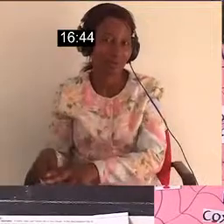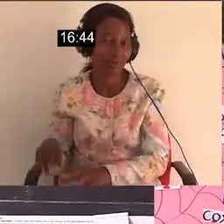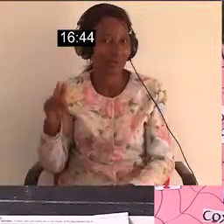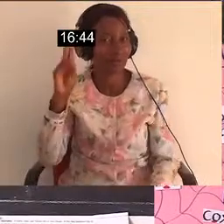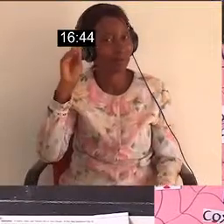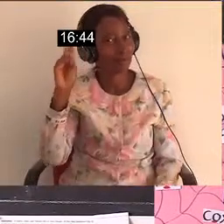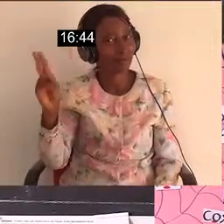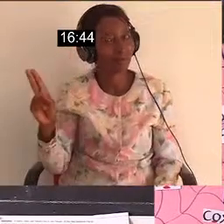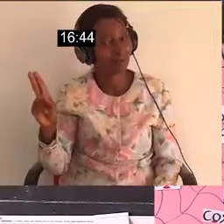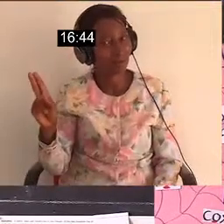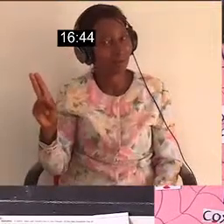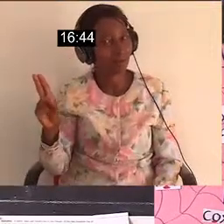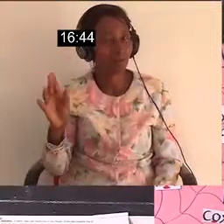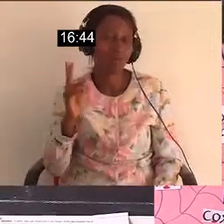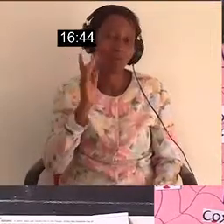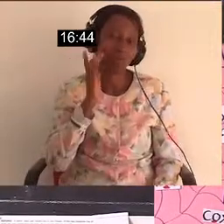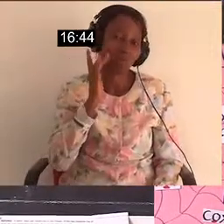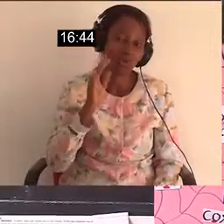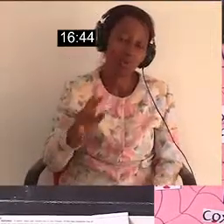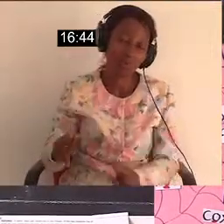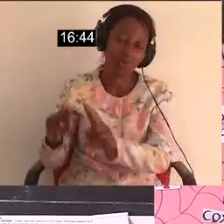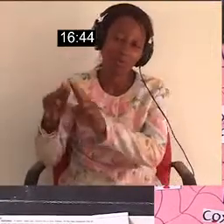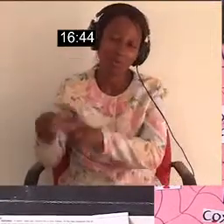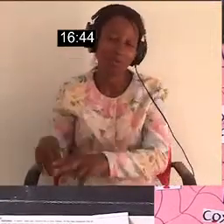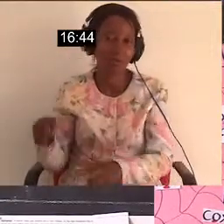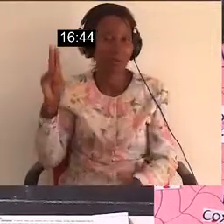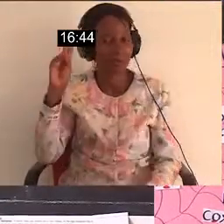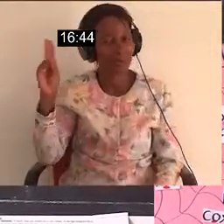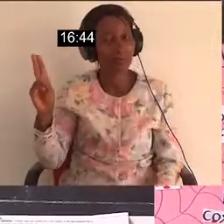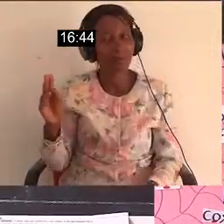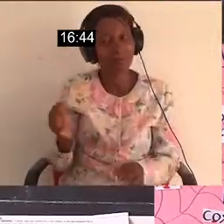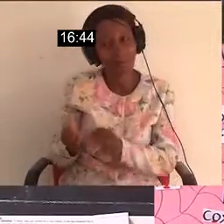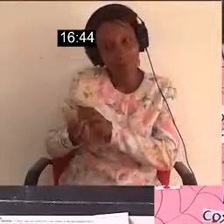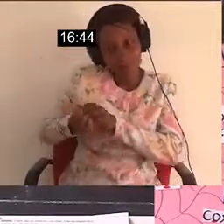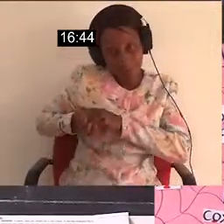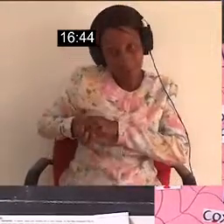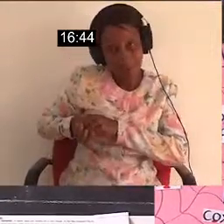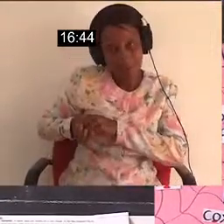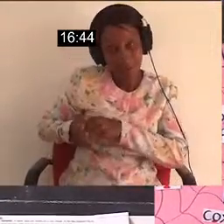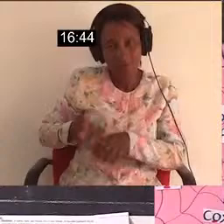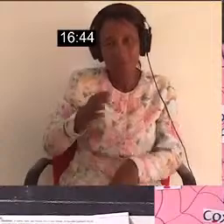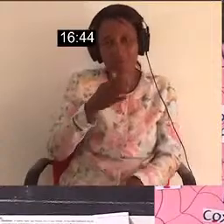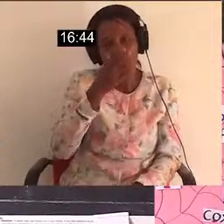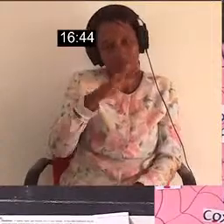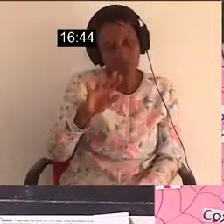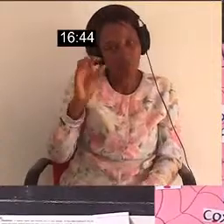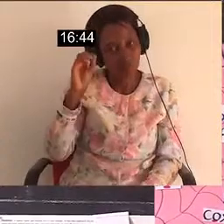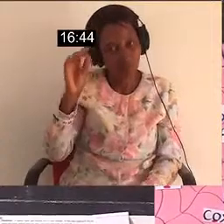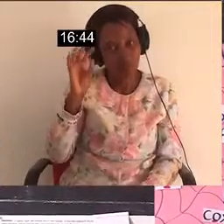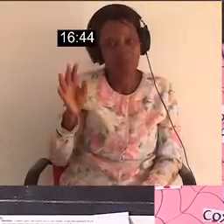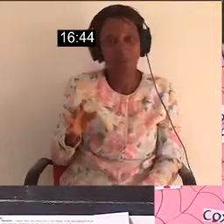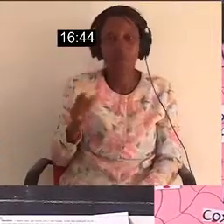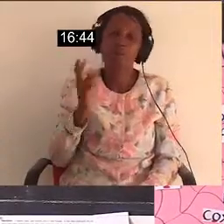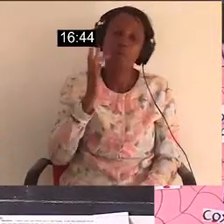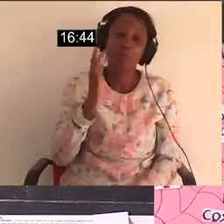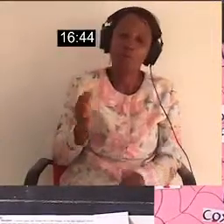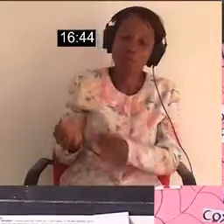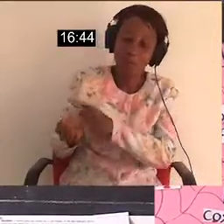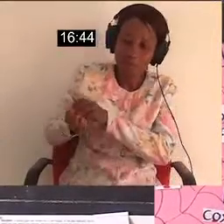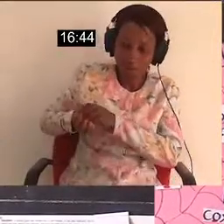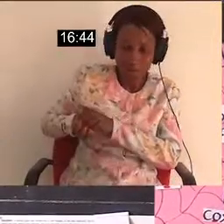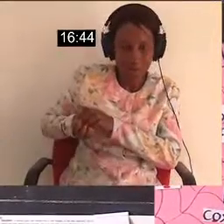home. When they stay at home, they stay safe. When they stay